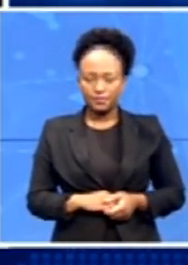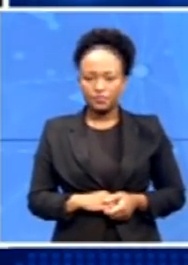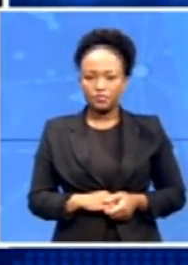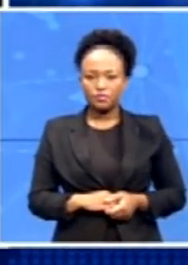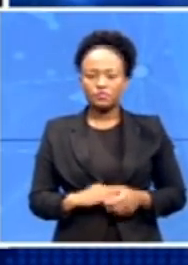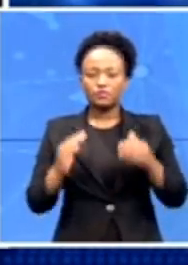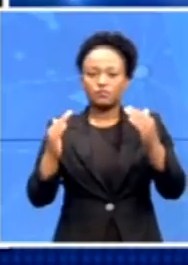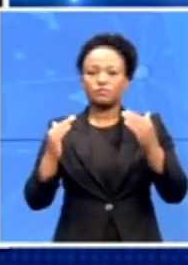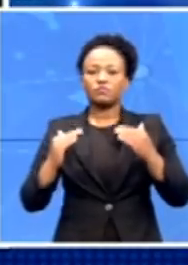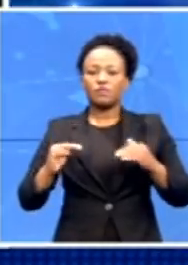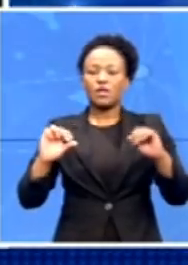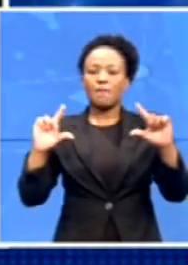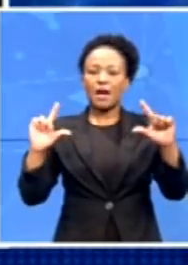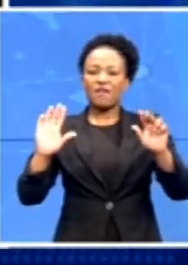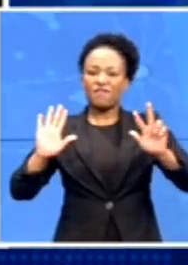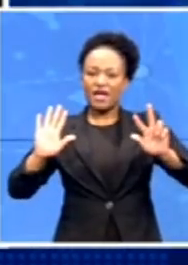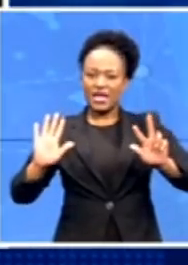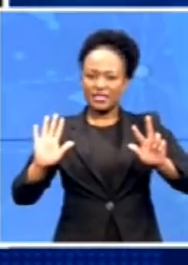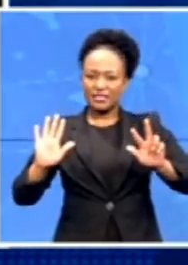at paragraph 13 thereof,